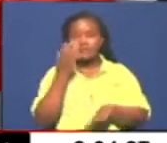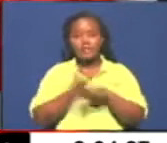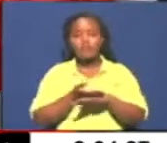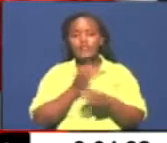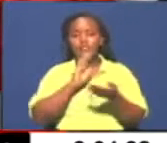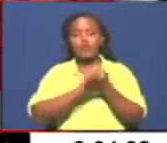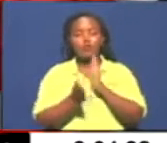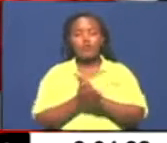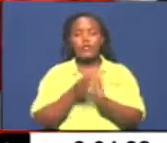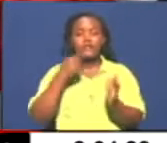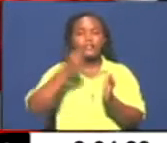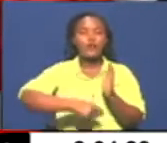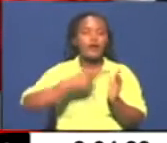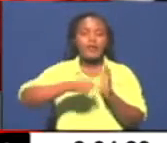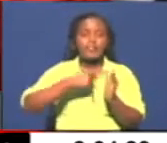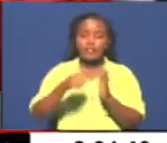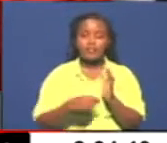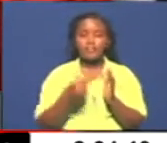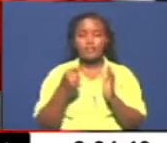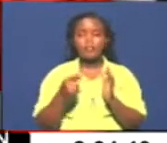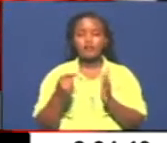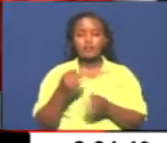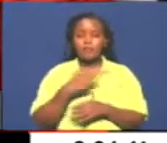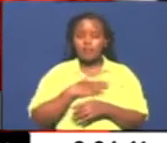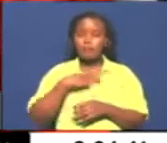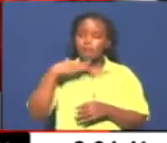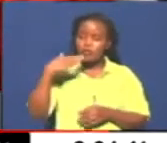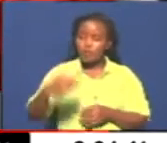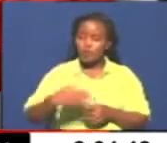industrializing. Kwa hivyo, vile mimi nasemanga sana,